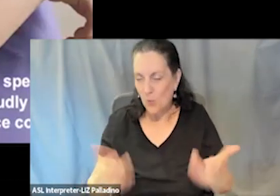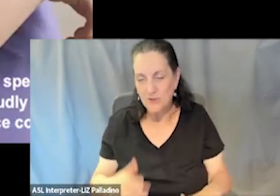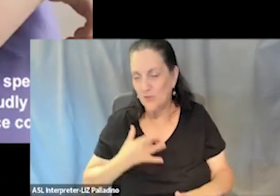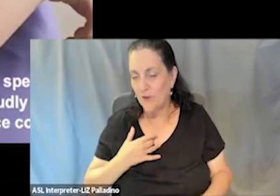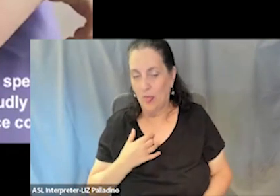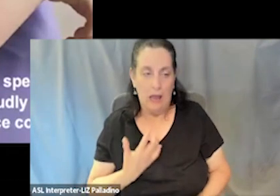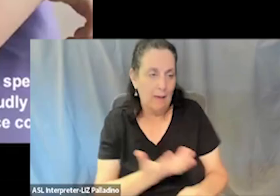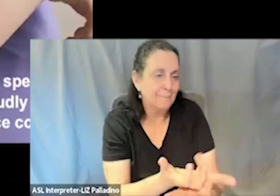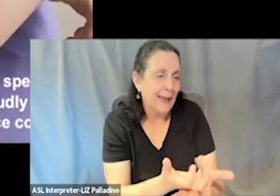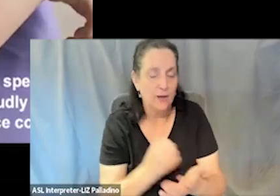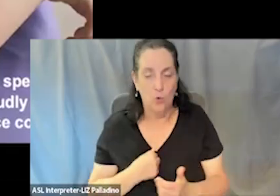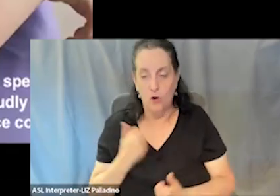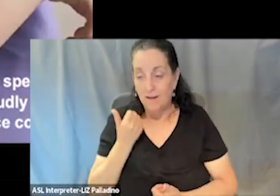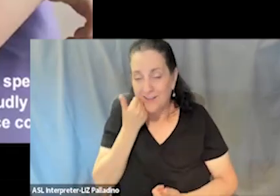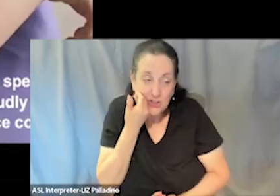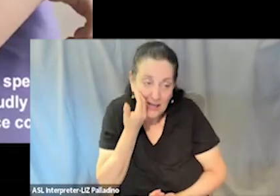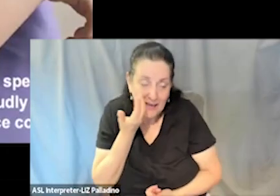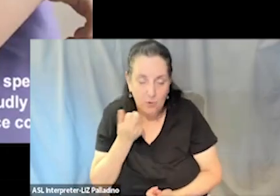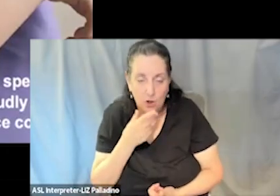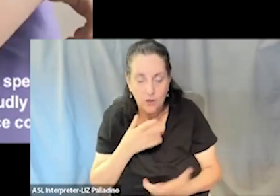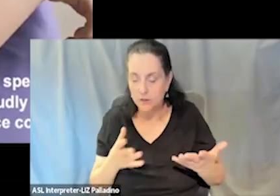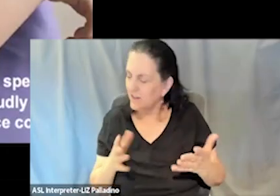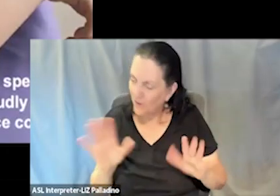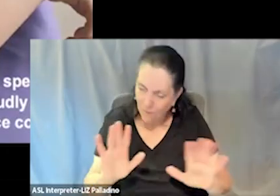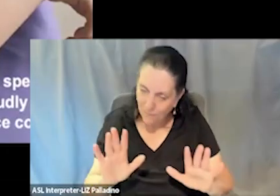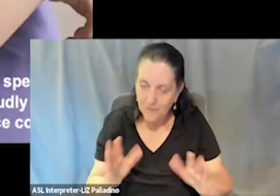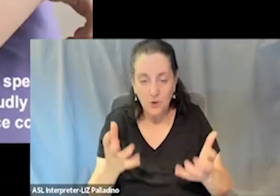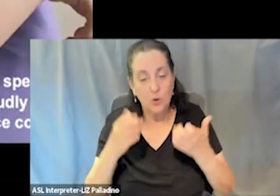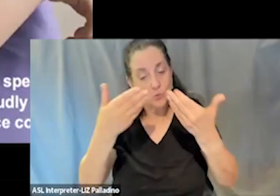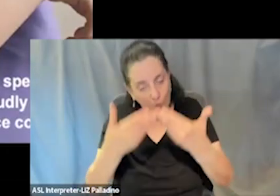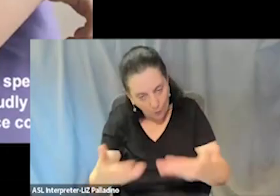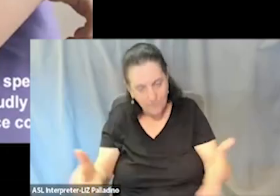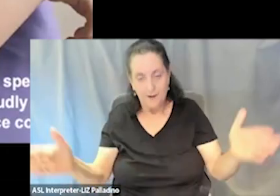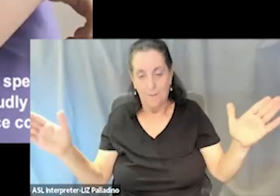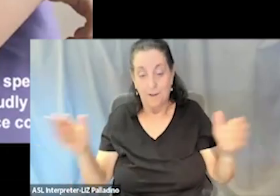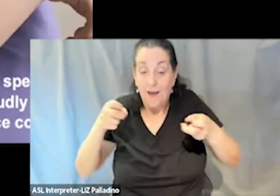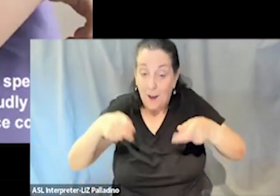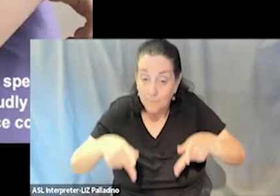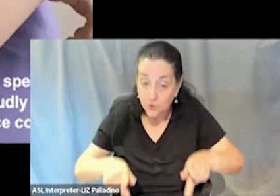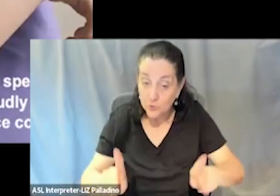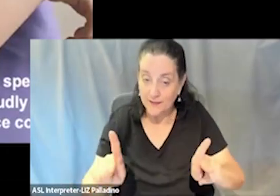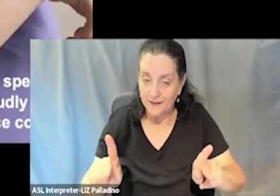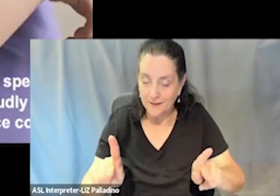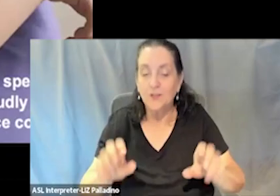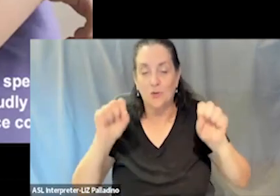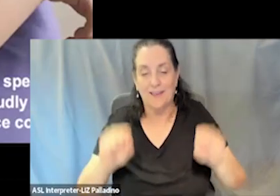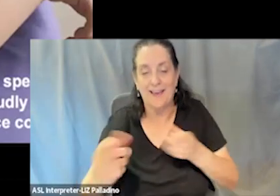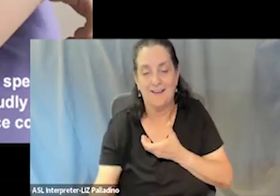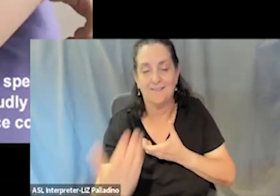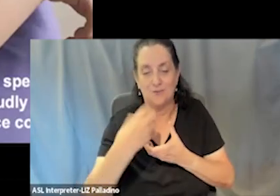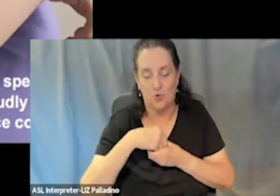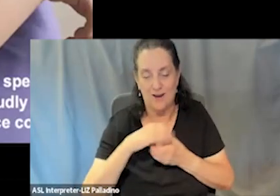hat in hand or shame. You are opening up an opportunity for someone to co-invest in making something in the world that you both want to